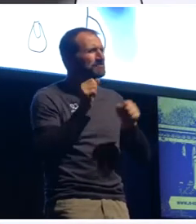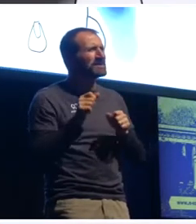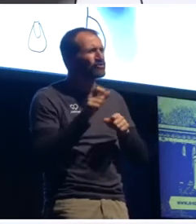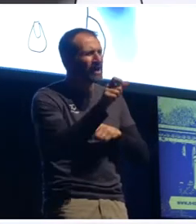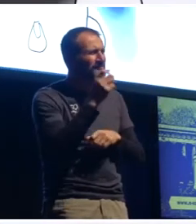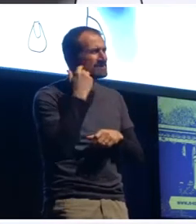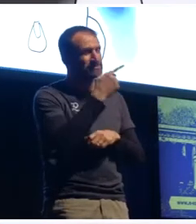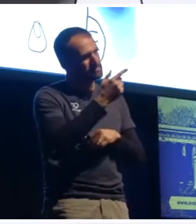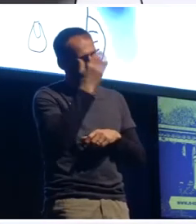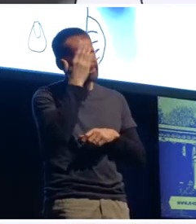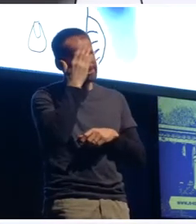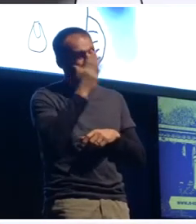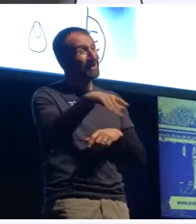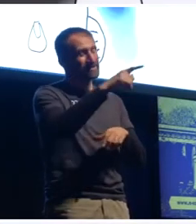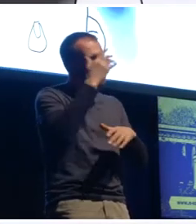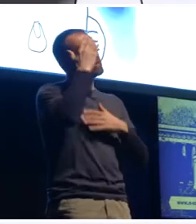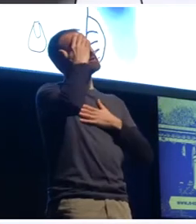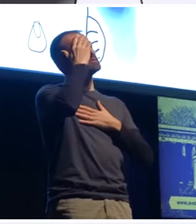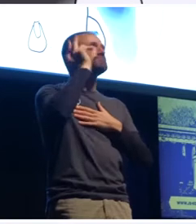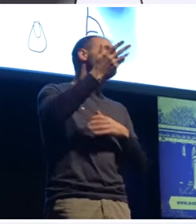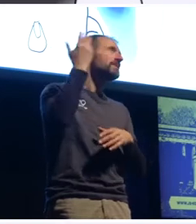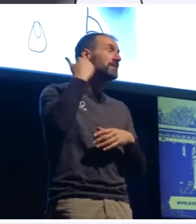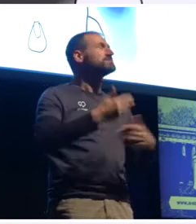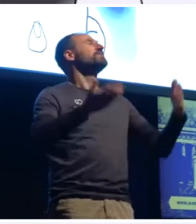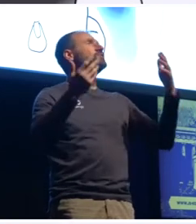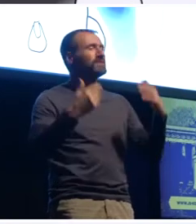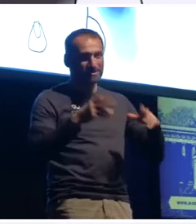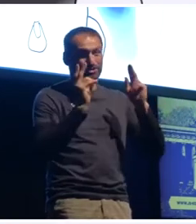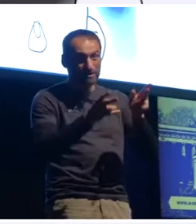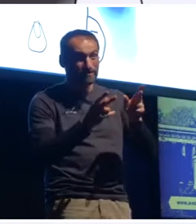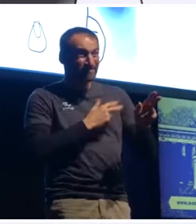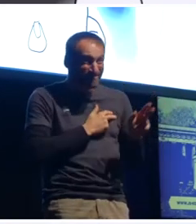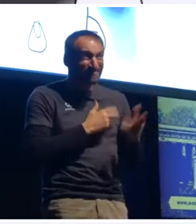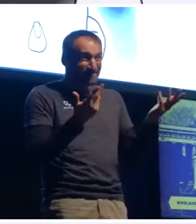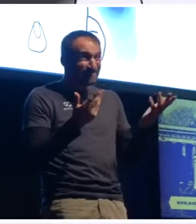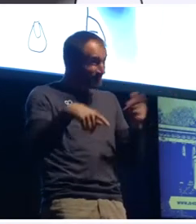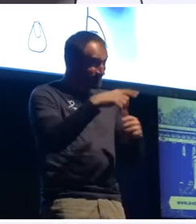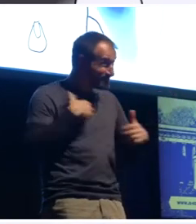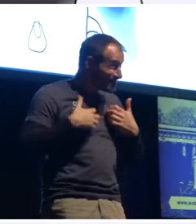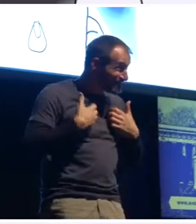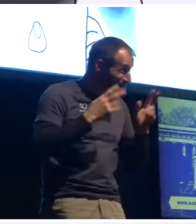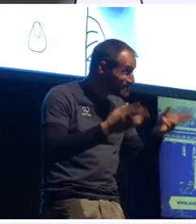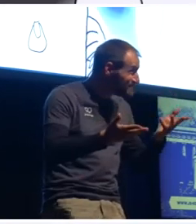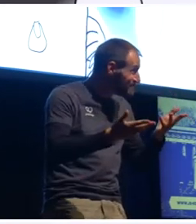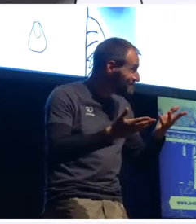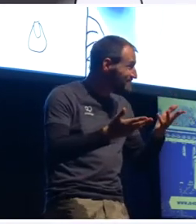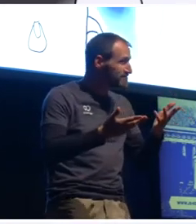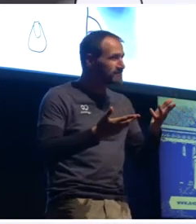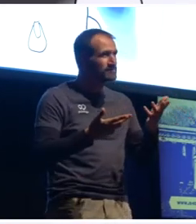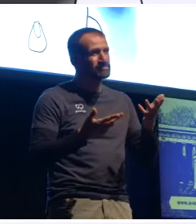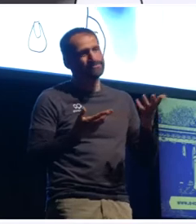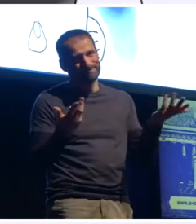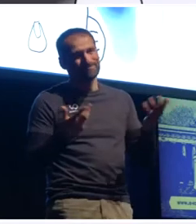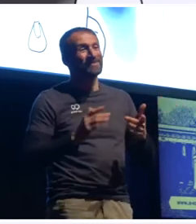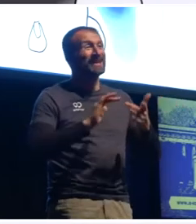so at this time, everyone's like, oh my gosh, the web. That could be like a real thing. I'm excited. Are you excited? Suddenly, the web